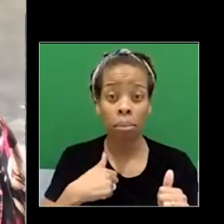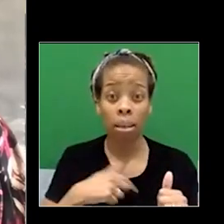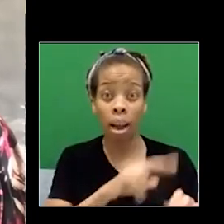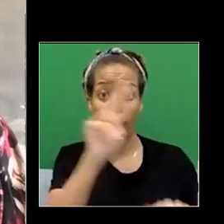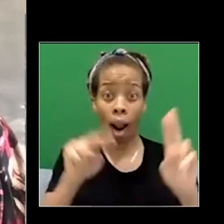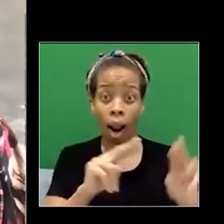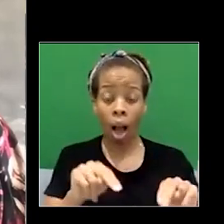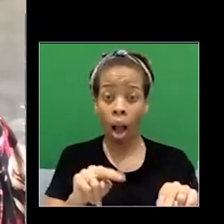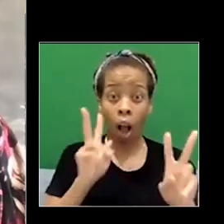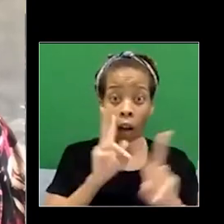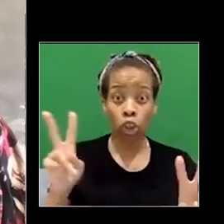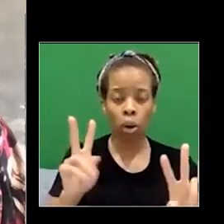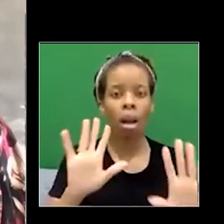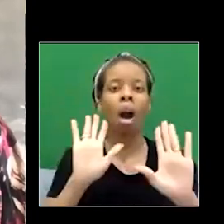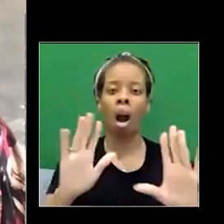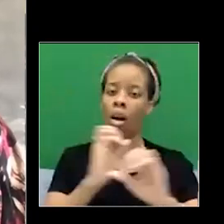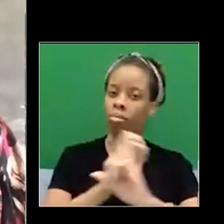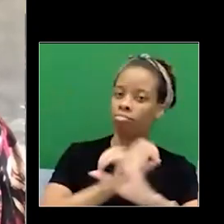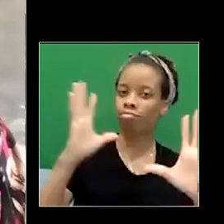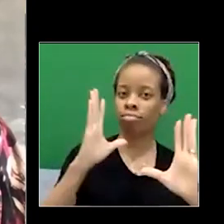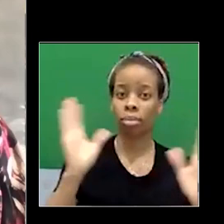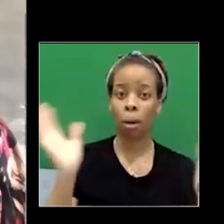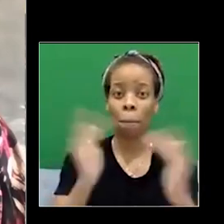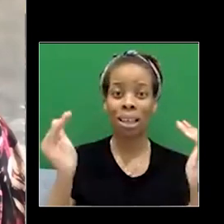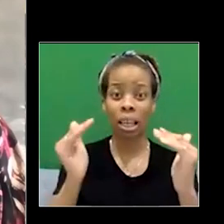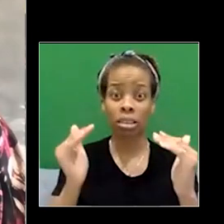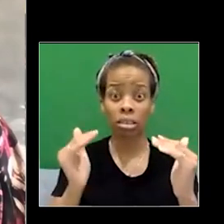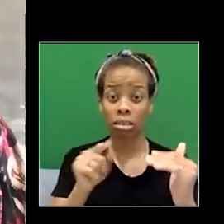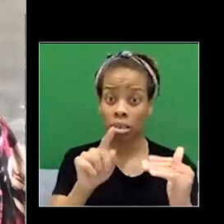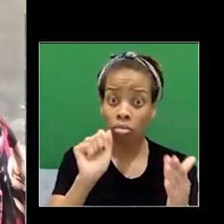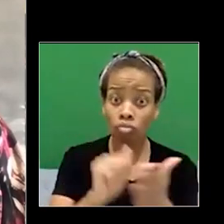visually it makes sense. That doesn't mean that it's worked. It doesn't mean that it's